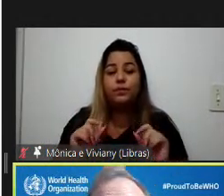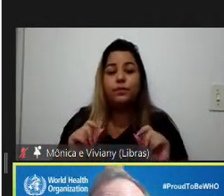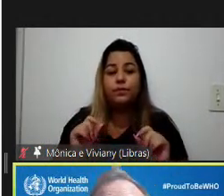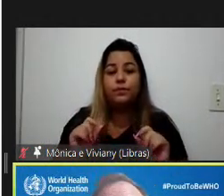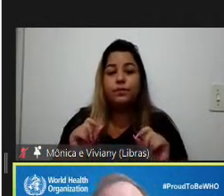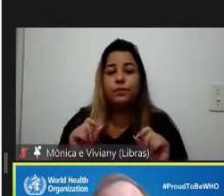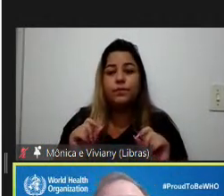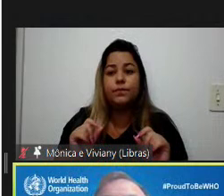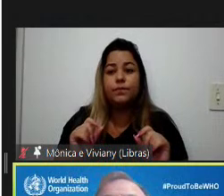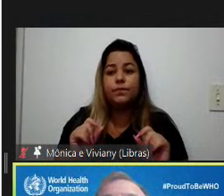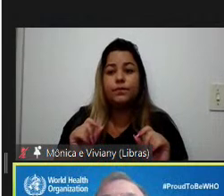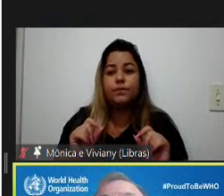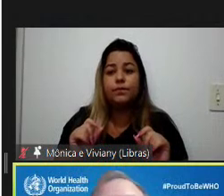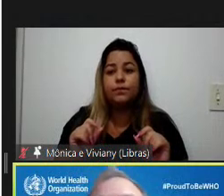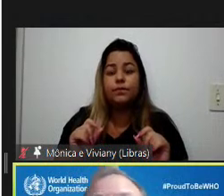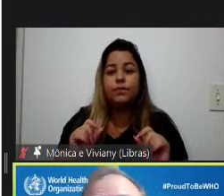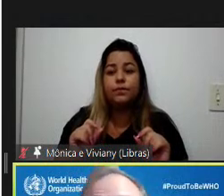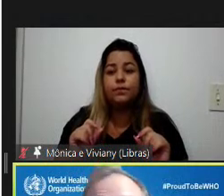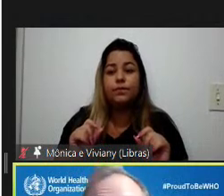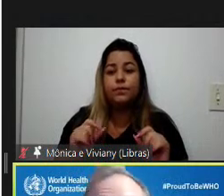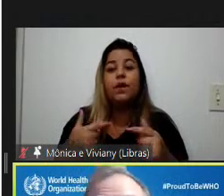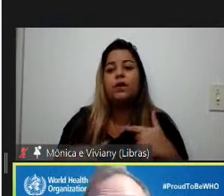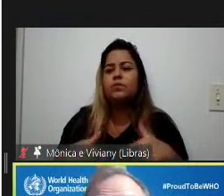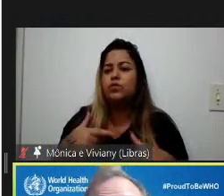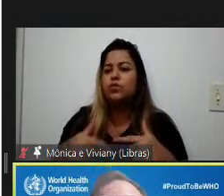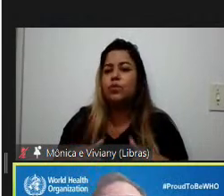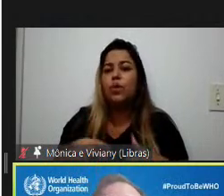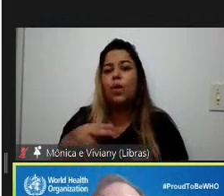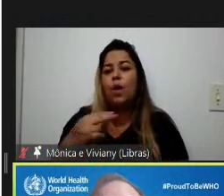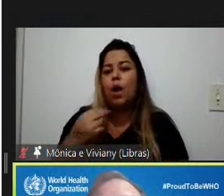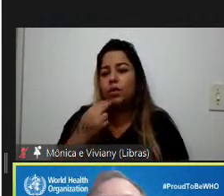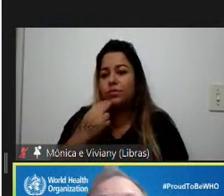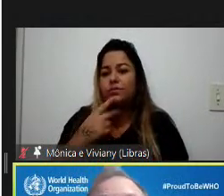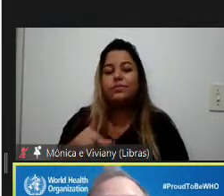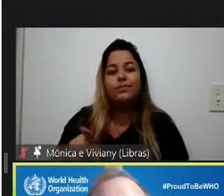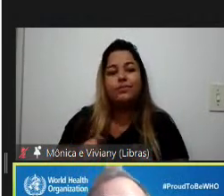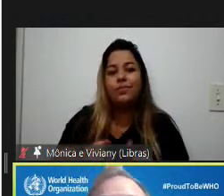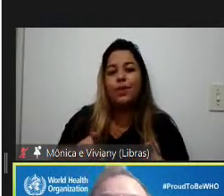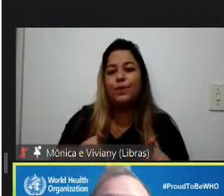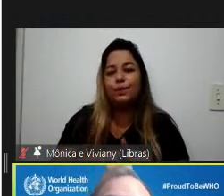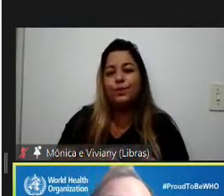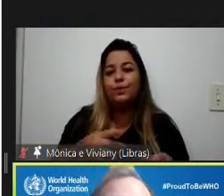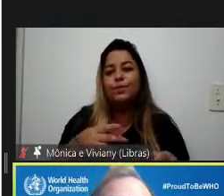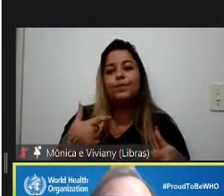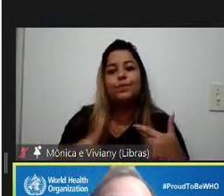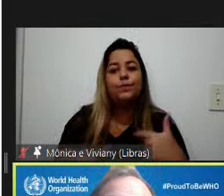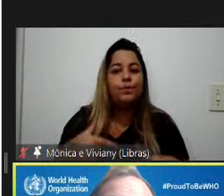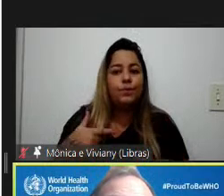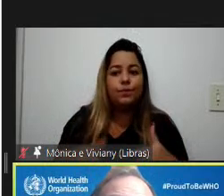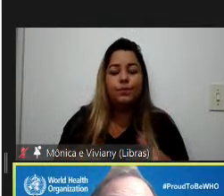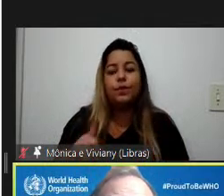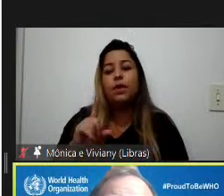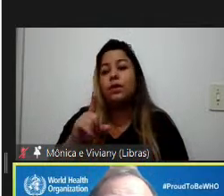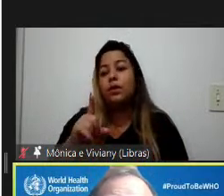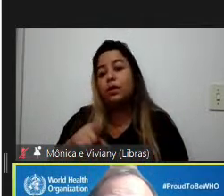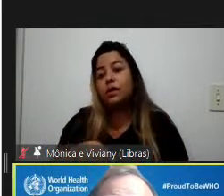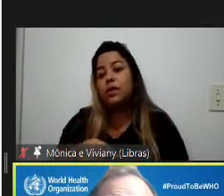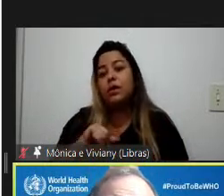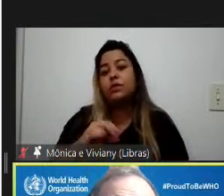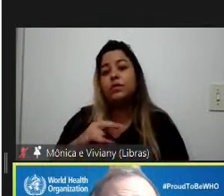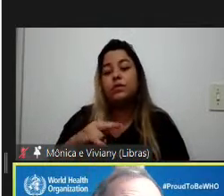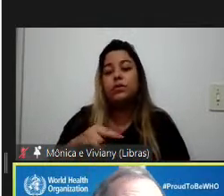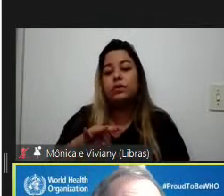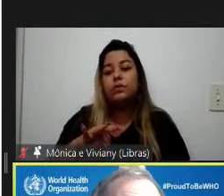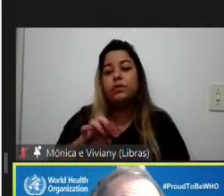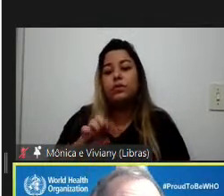nutrition services, which should be a component of those services, are delivered to an even lower number of people. So,